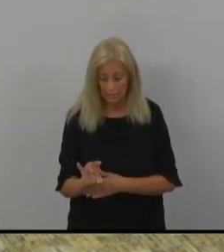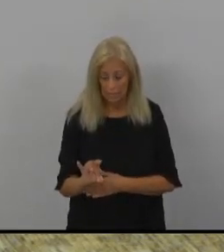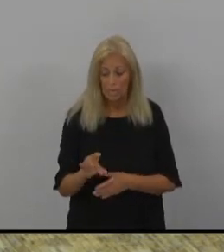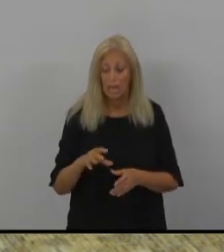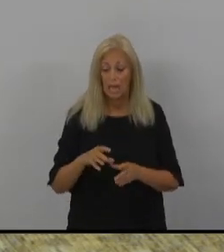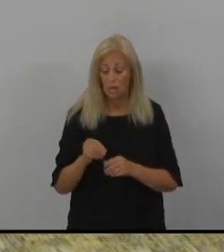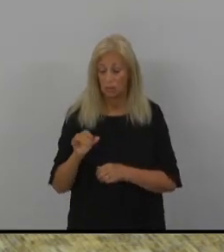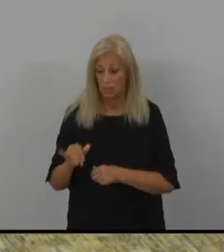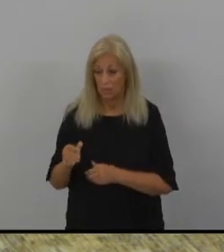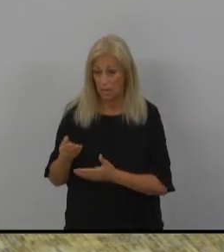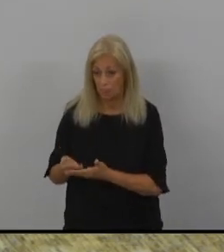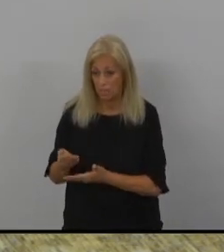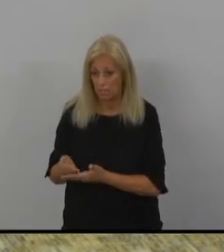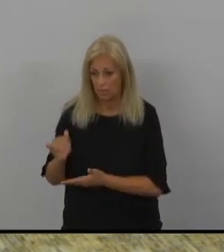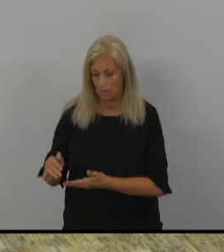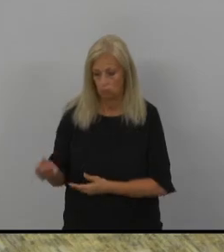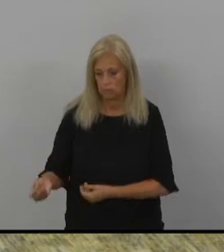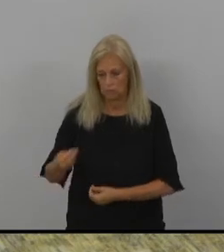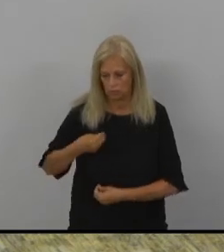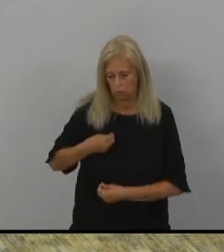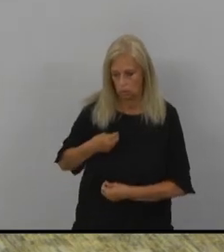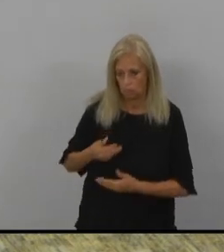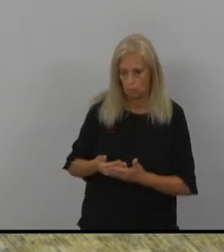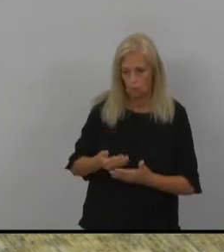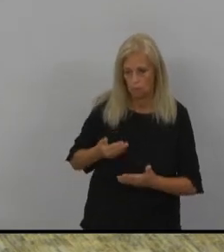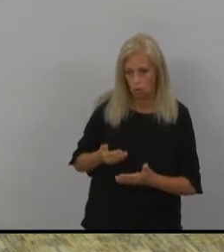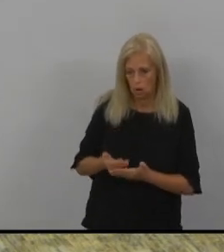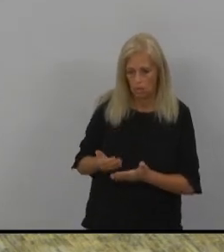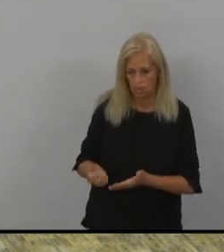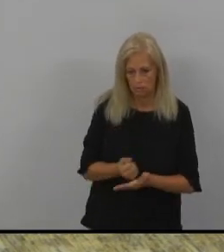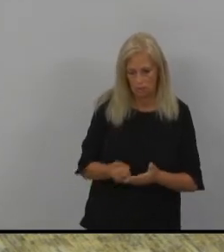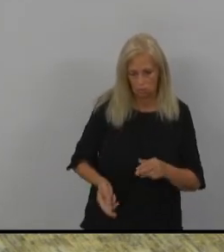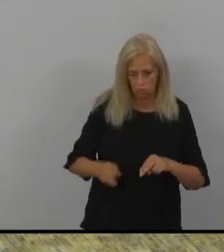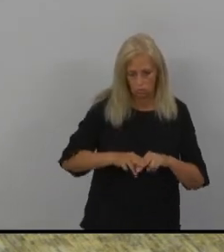that was given to us for the salary increases.